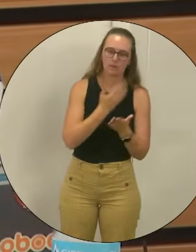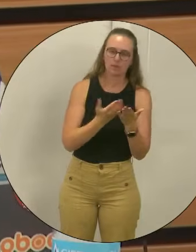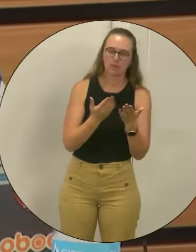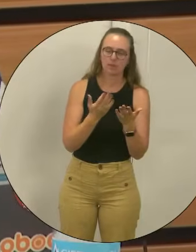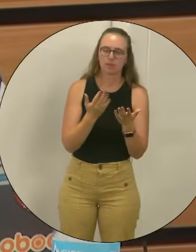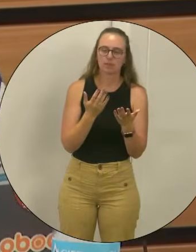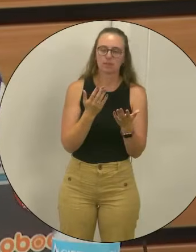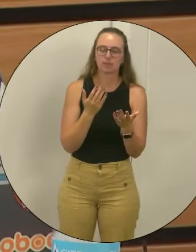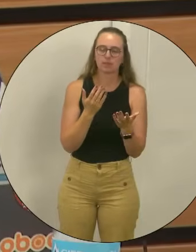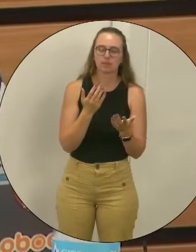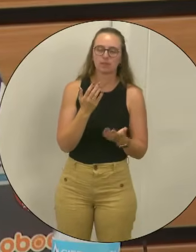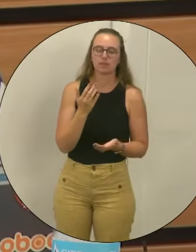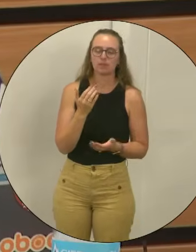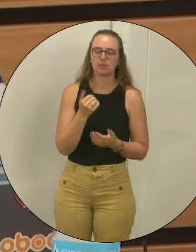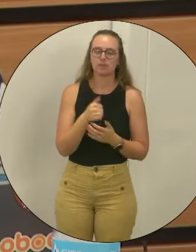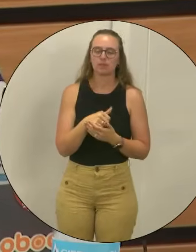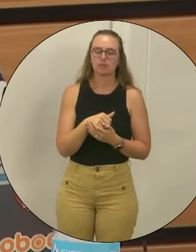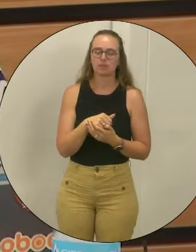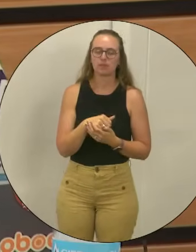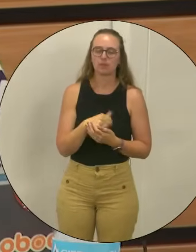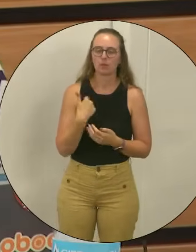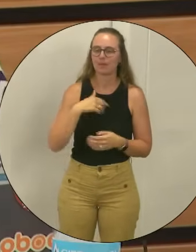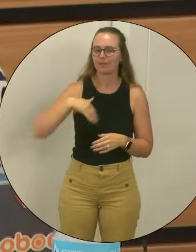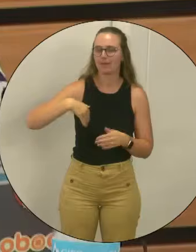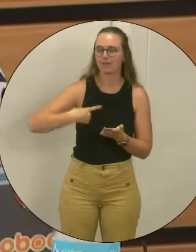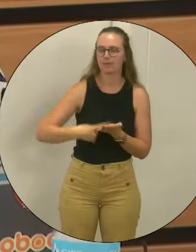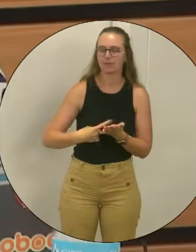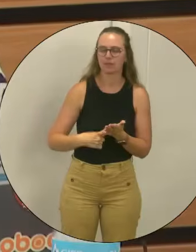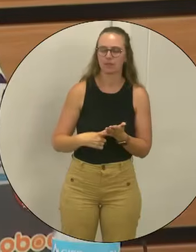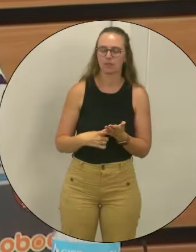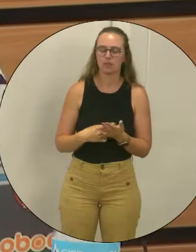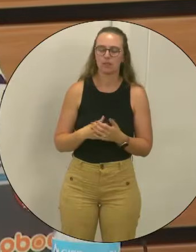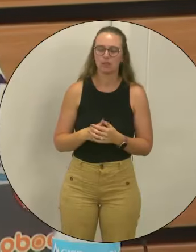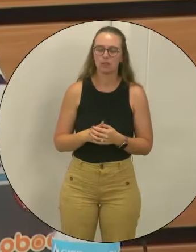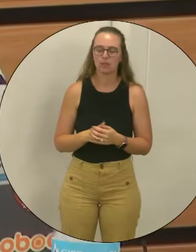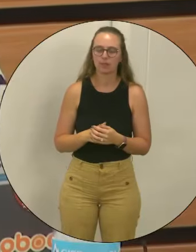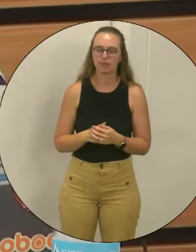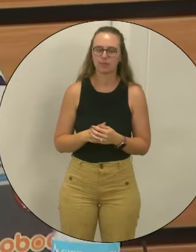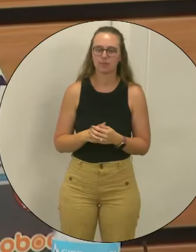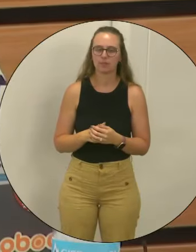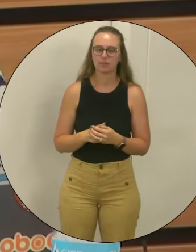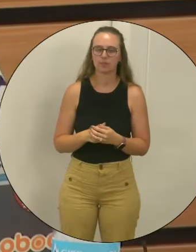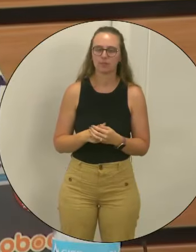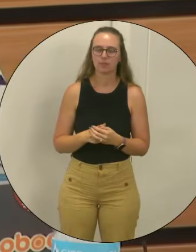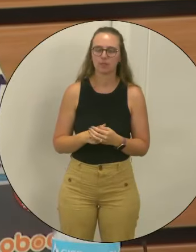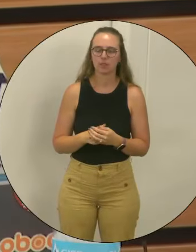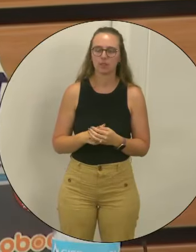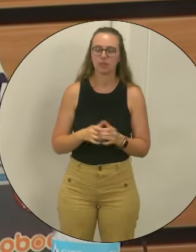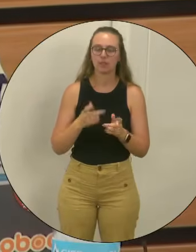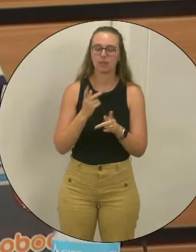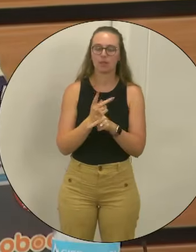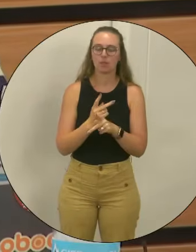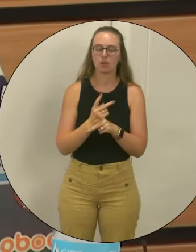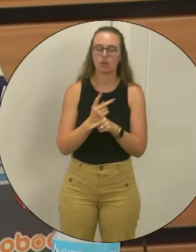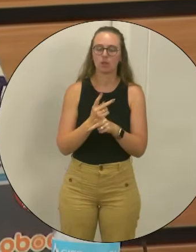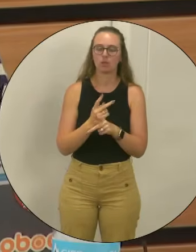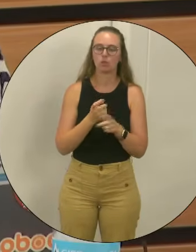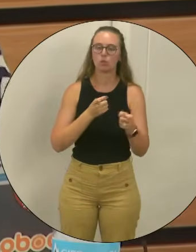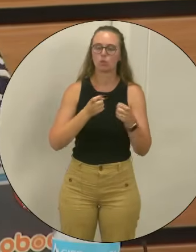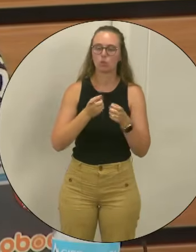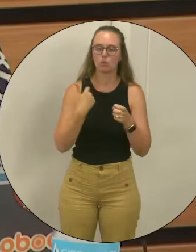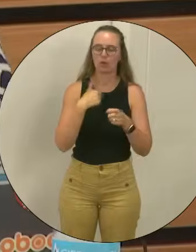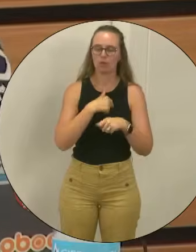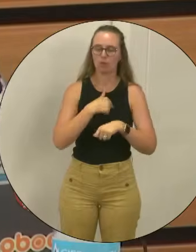that we haven't touched on just yet is retaining local control of our